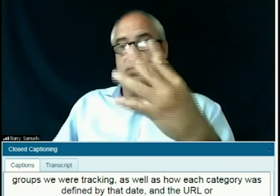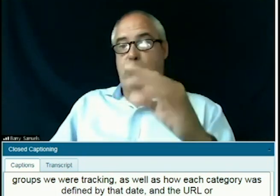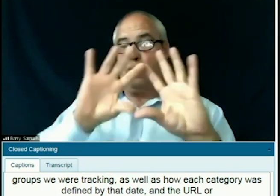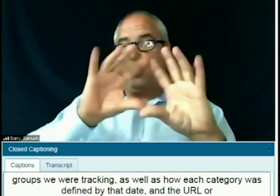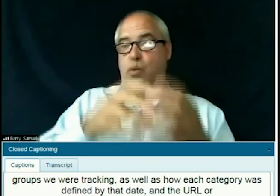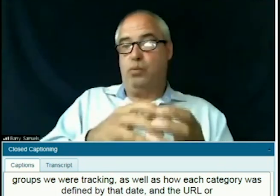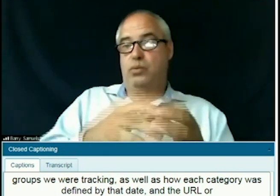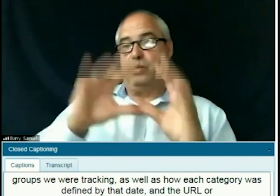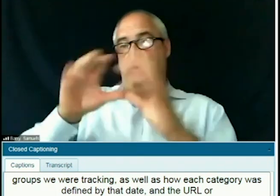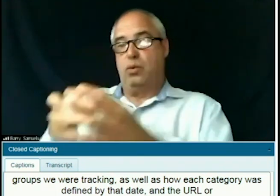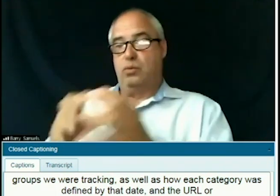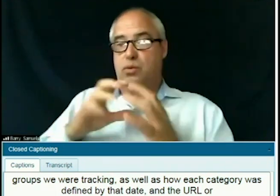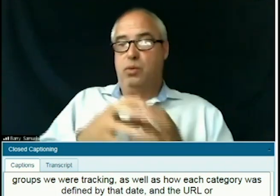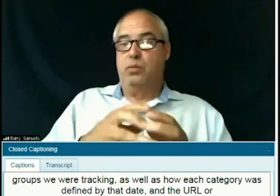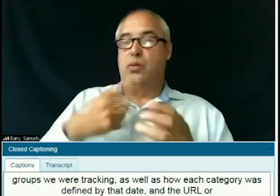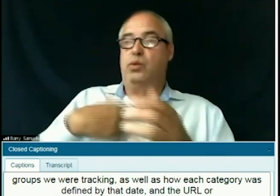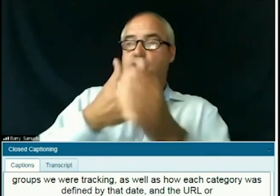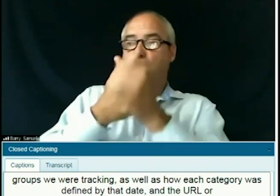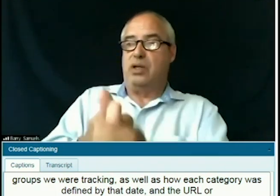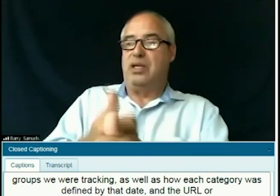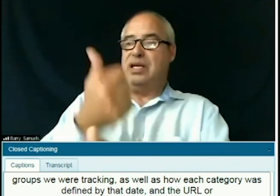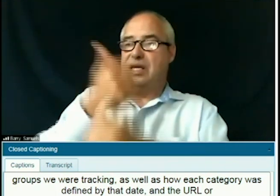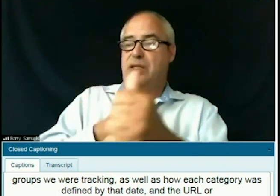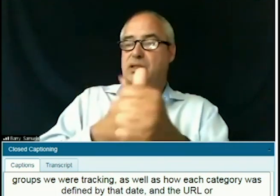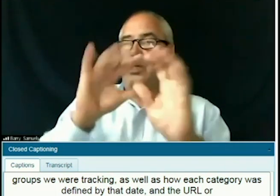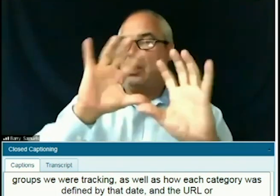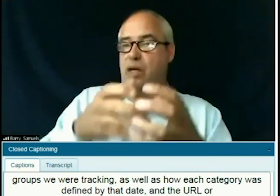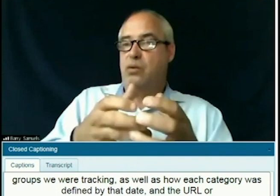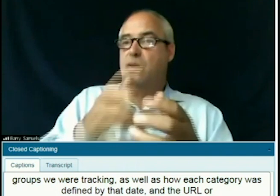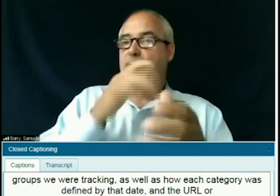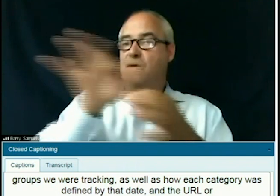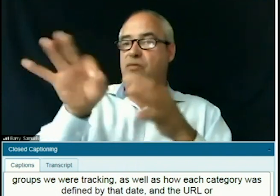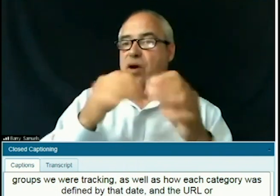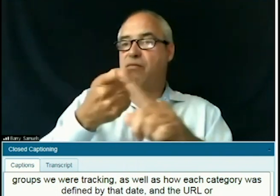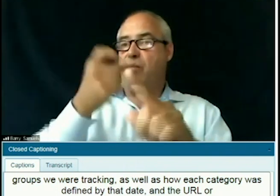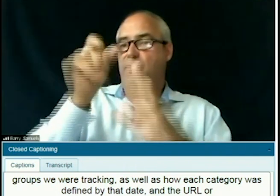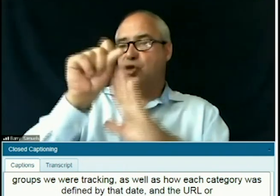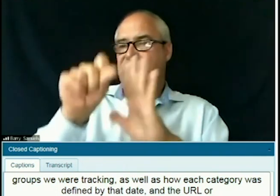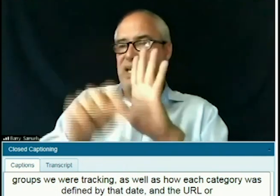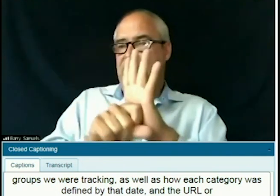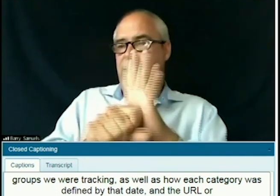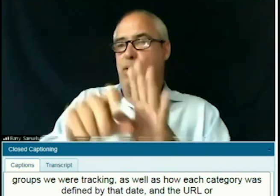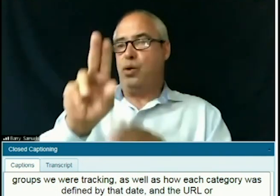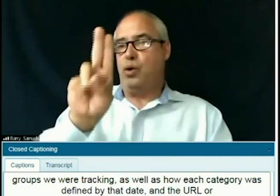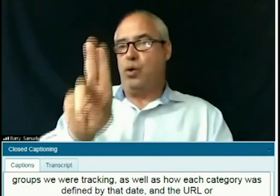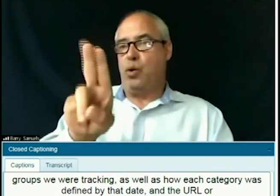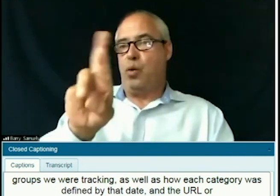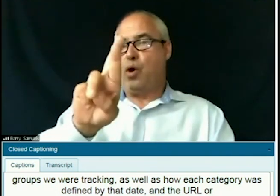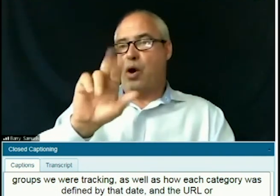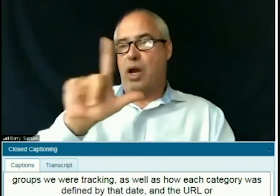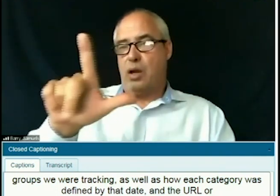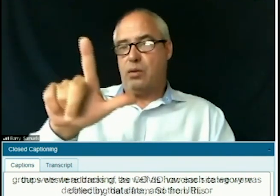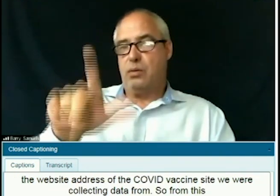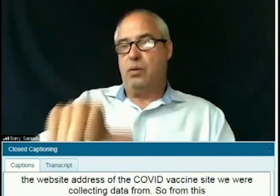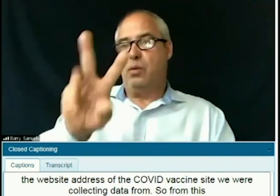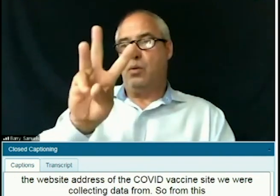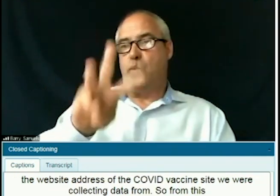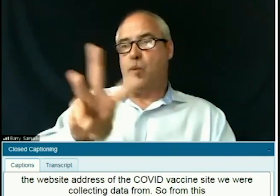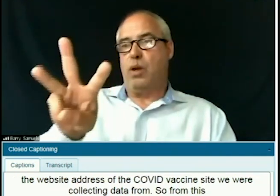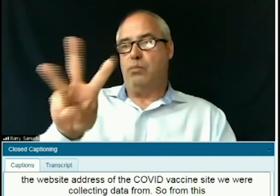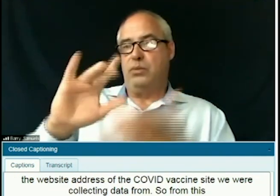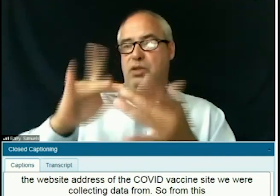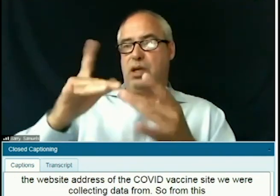as how each category was defined by that state, and the URL, or the website address, of the